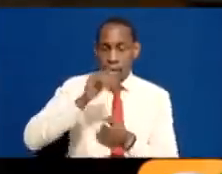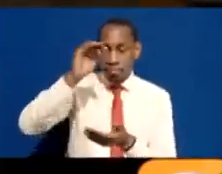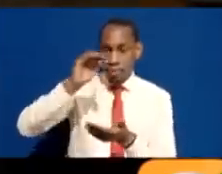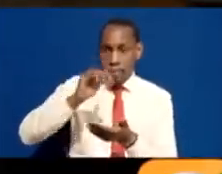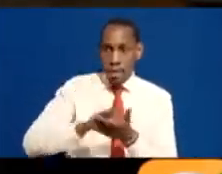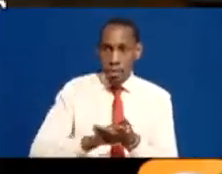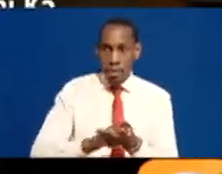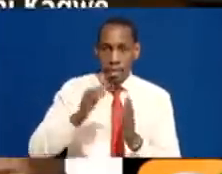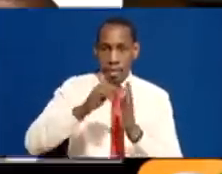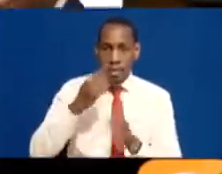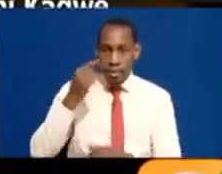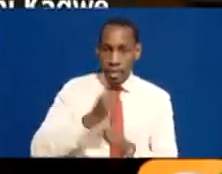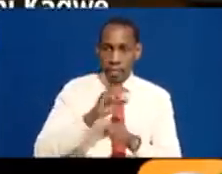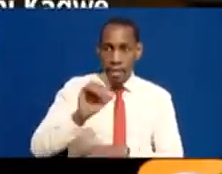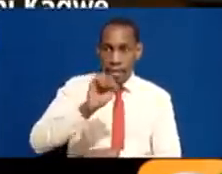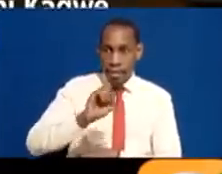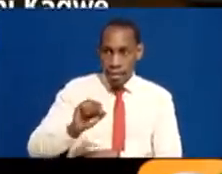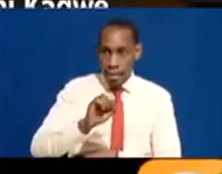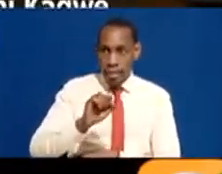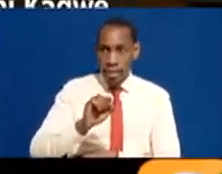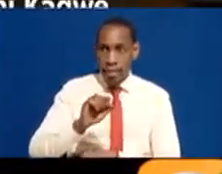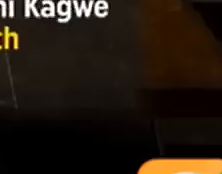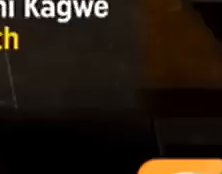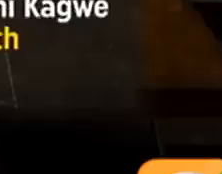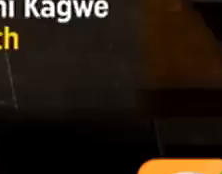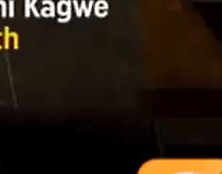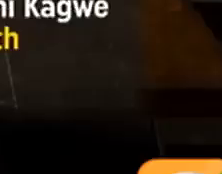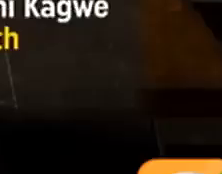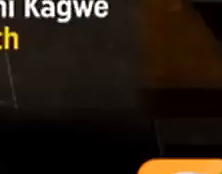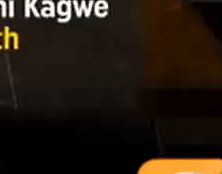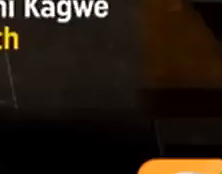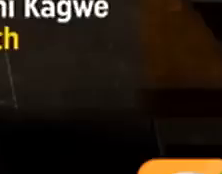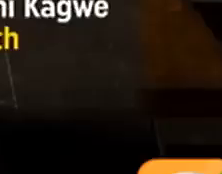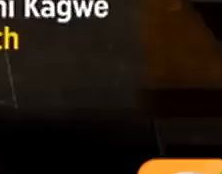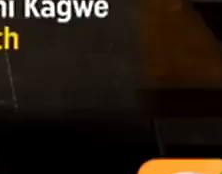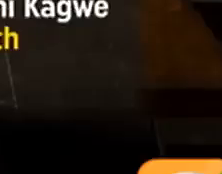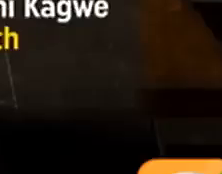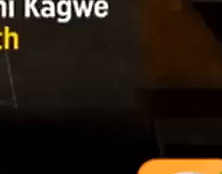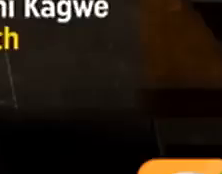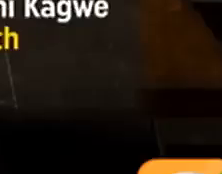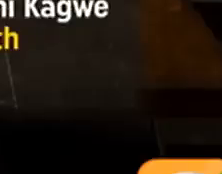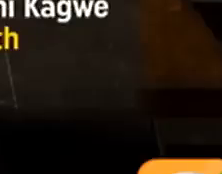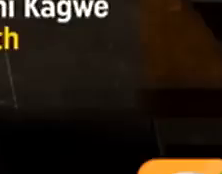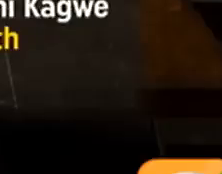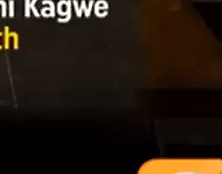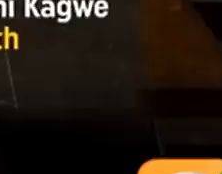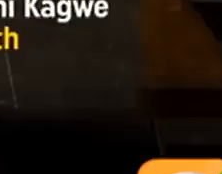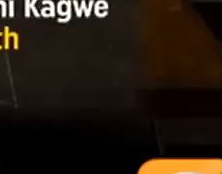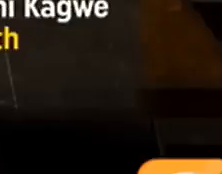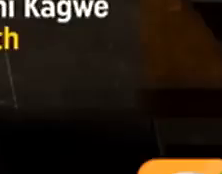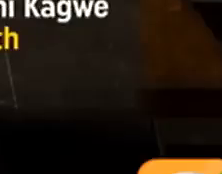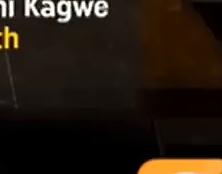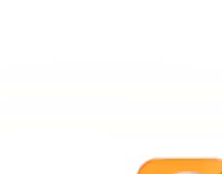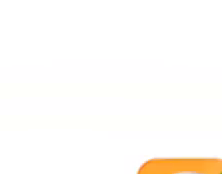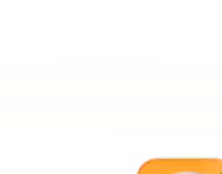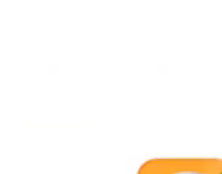activities. These are Labour CS Simon Chelugui, Rachelle Omamo of Foreign Affairs, CS Farida Karone of Lands, and MUtahi Kagwe